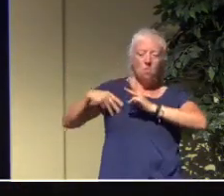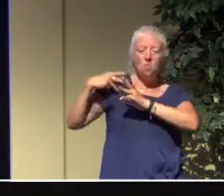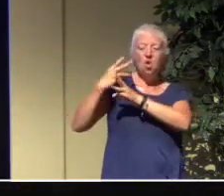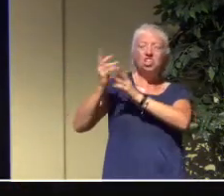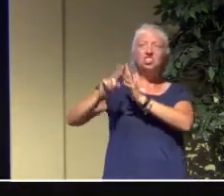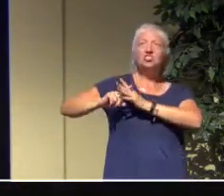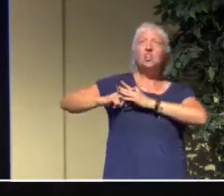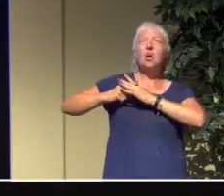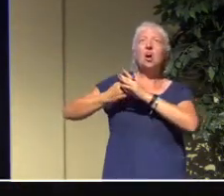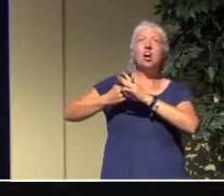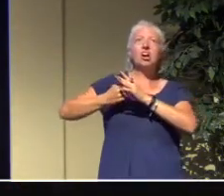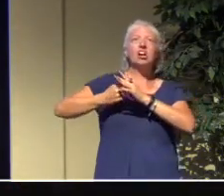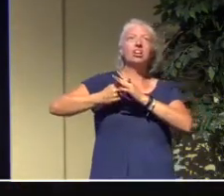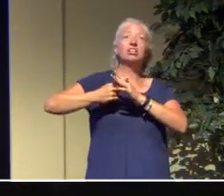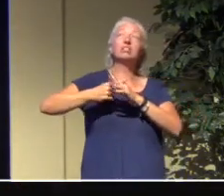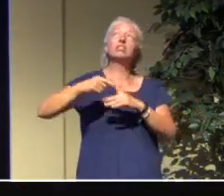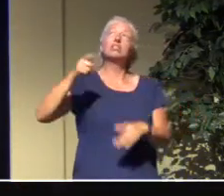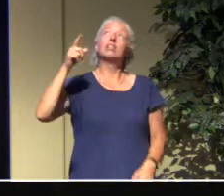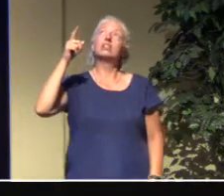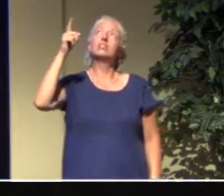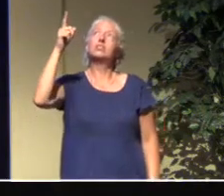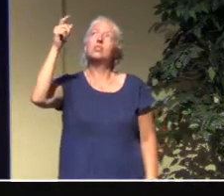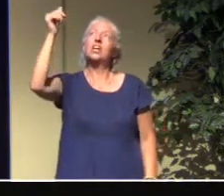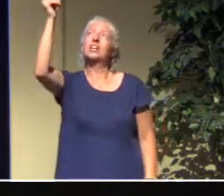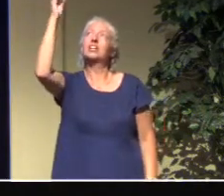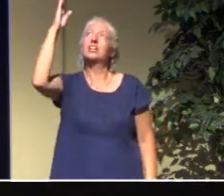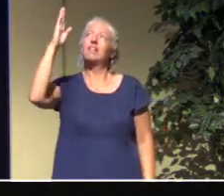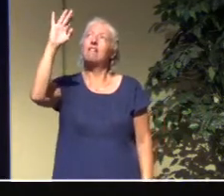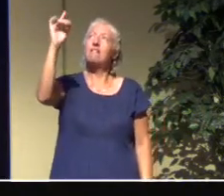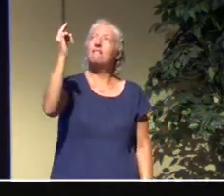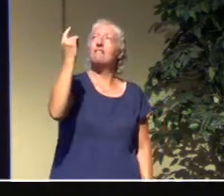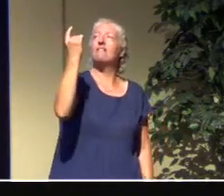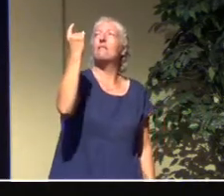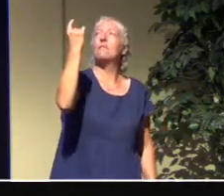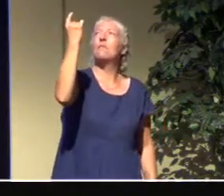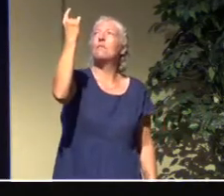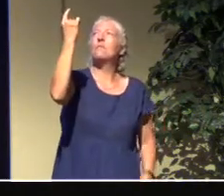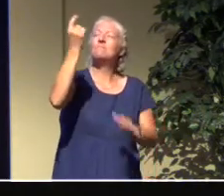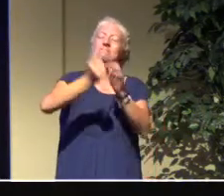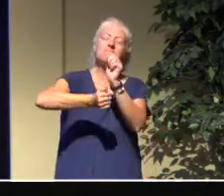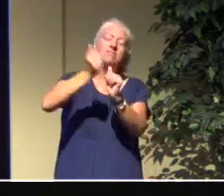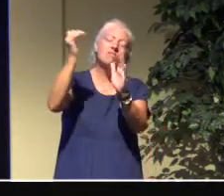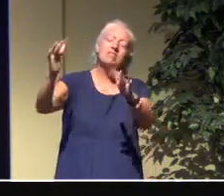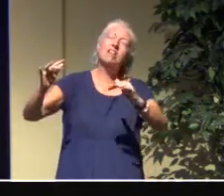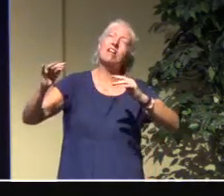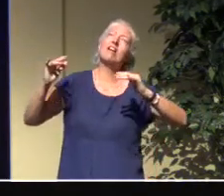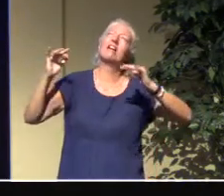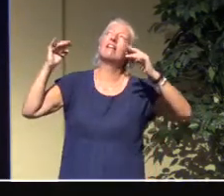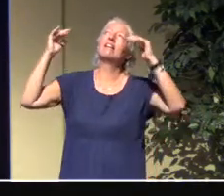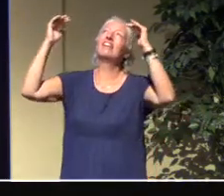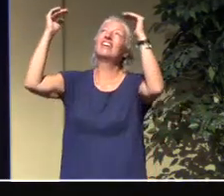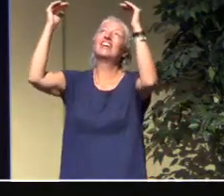beginning, one with God, the Lord Most